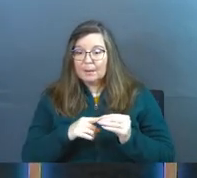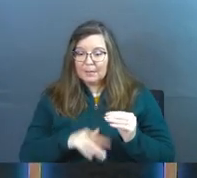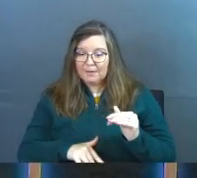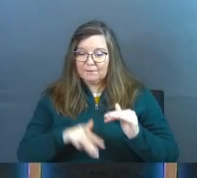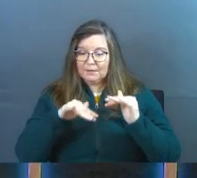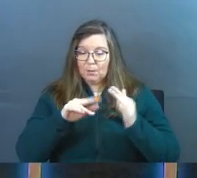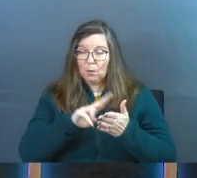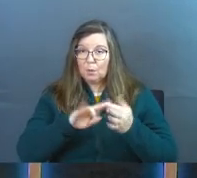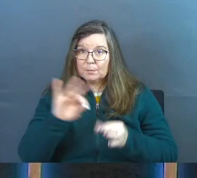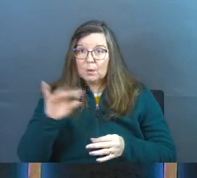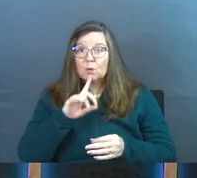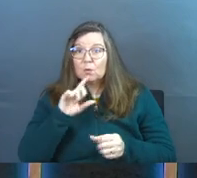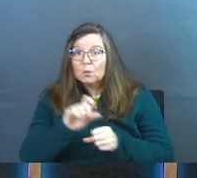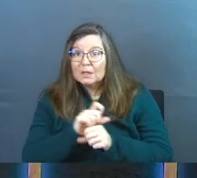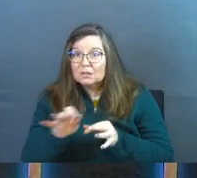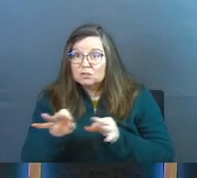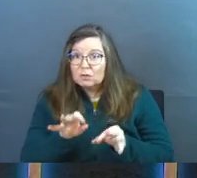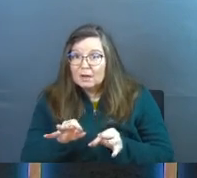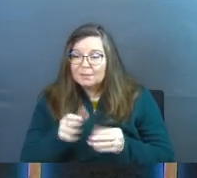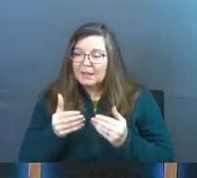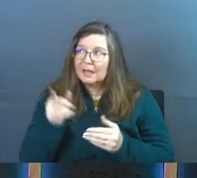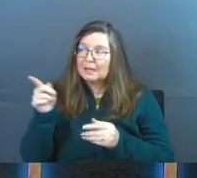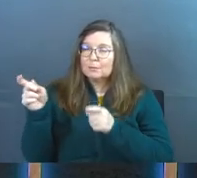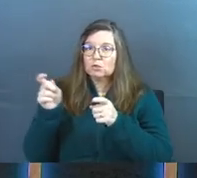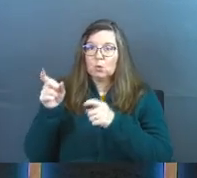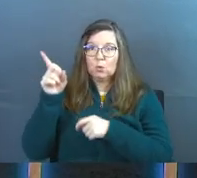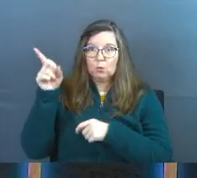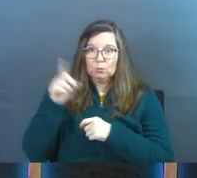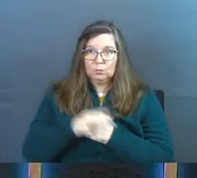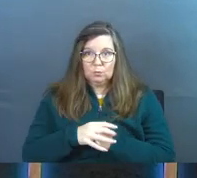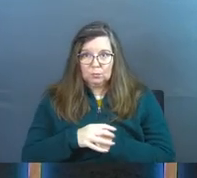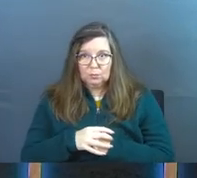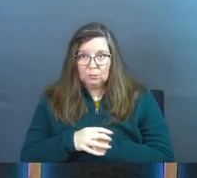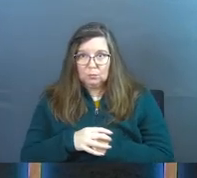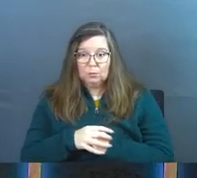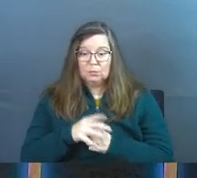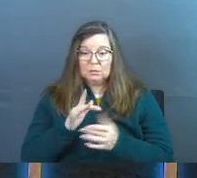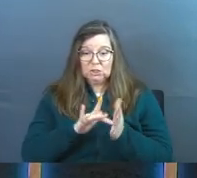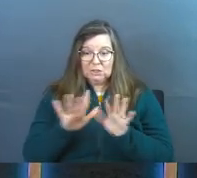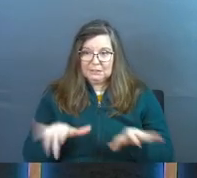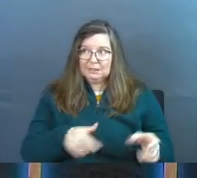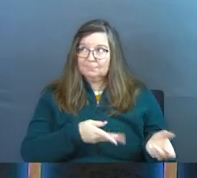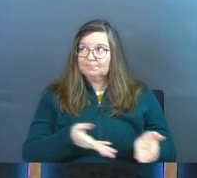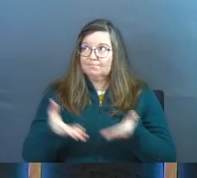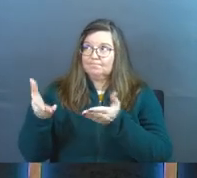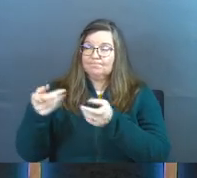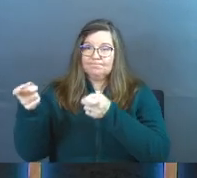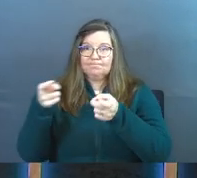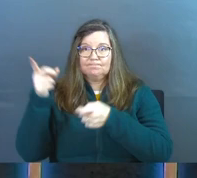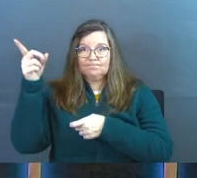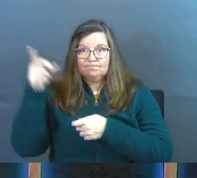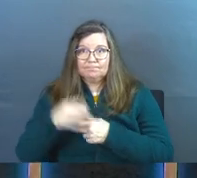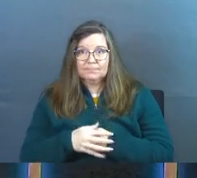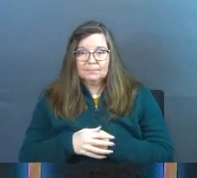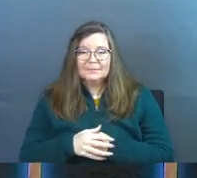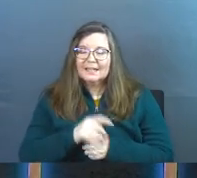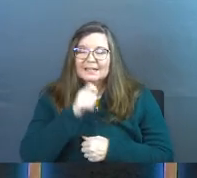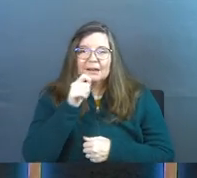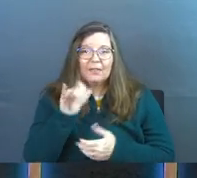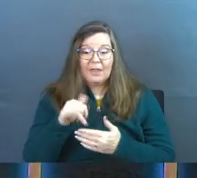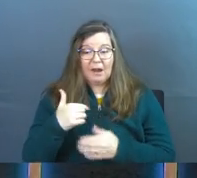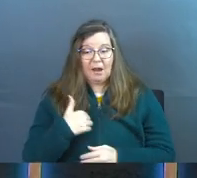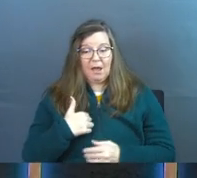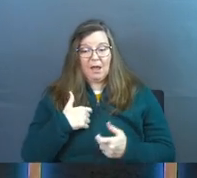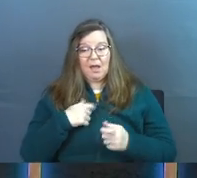being filled with the Holy Spirit, what it's really describing is let him control you. Jesus, take the wheel. It's not